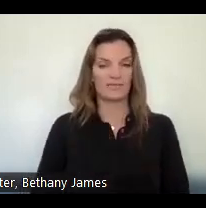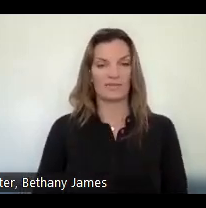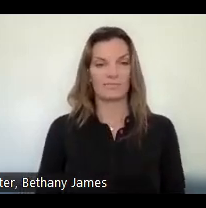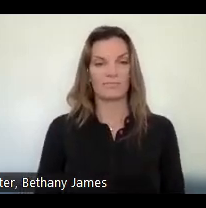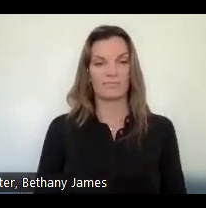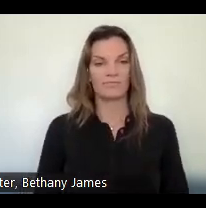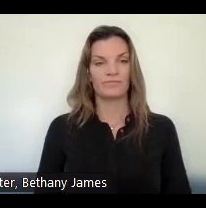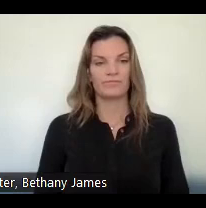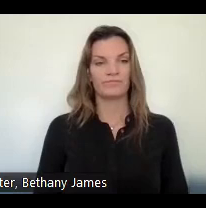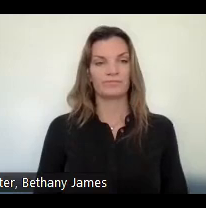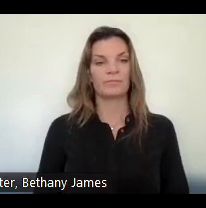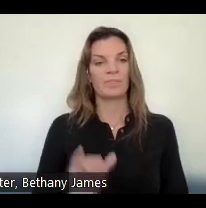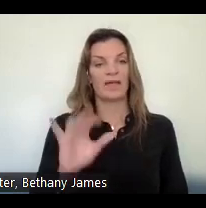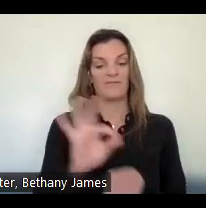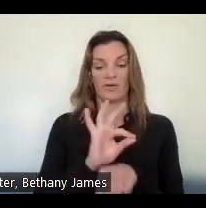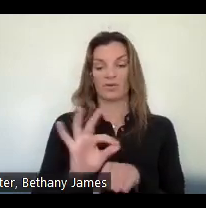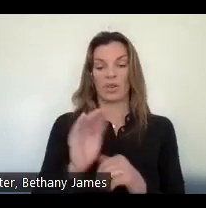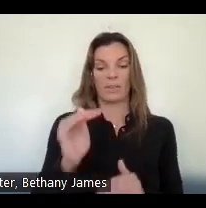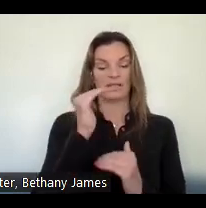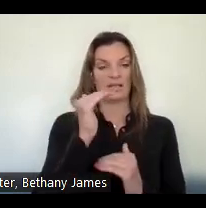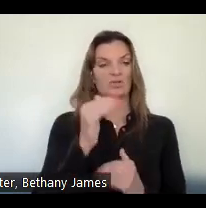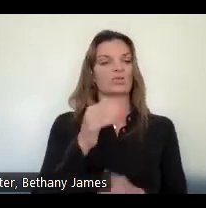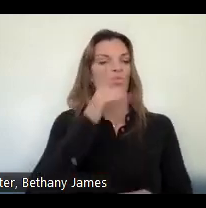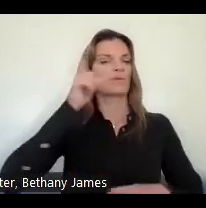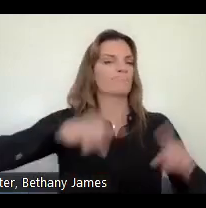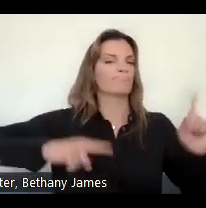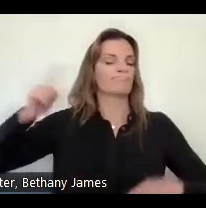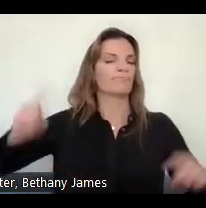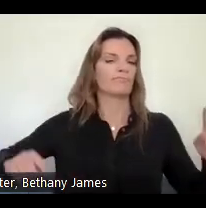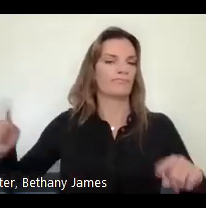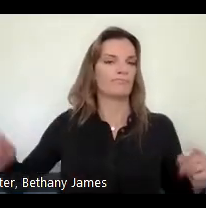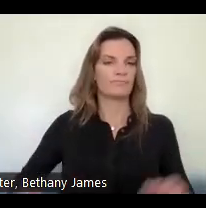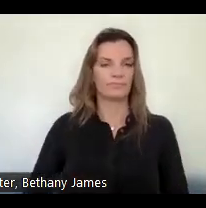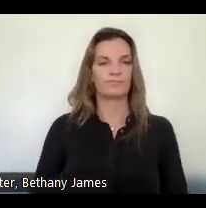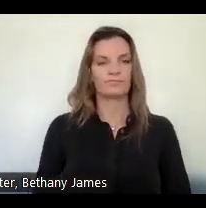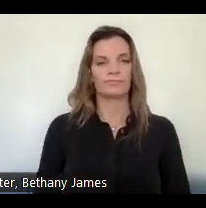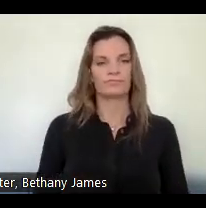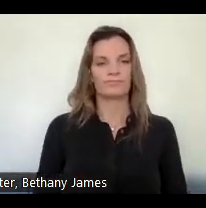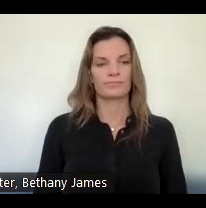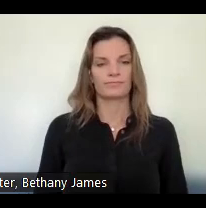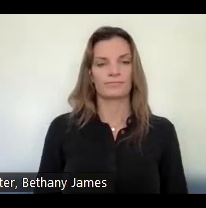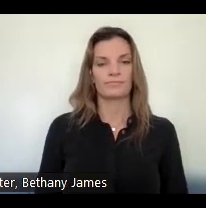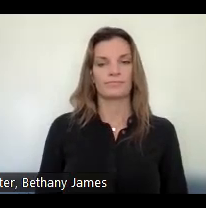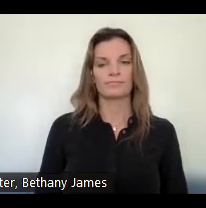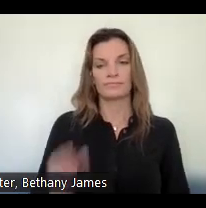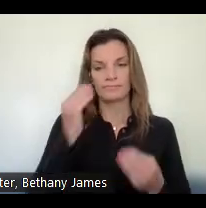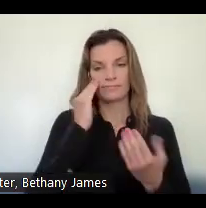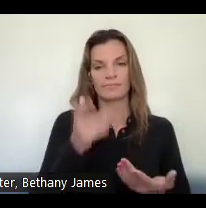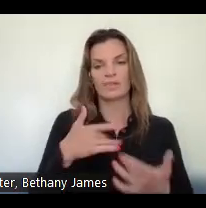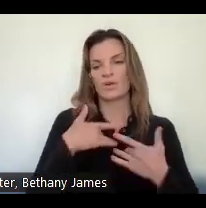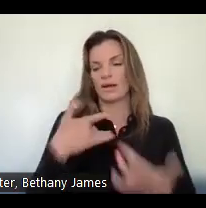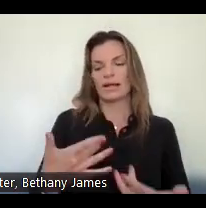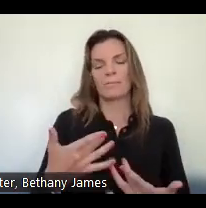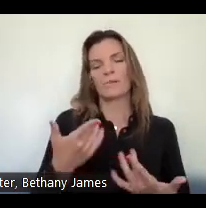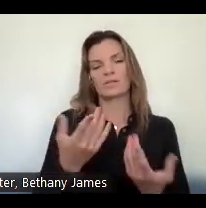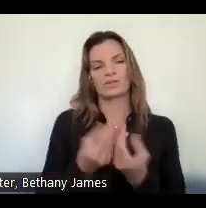of functional limitation will vary from person to person, like I mentioned. And I want to note too that these are common solutions that I'm going to talk